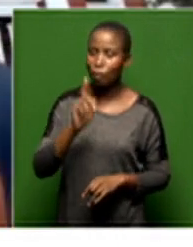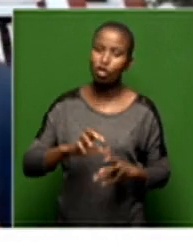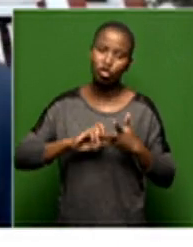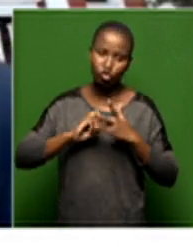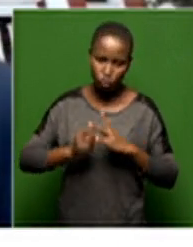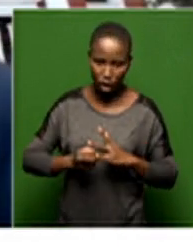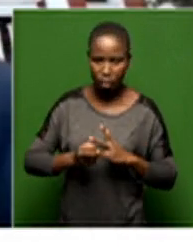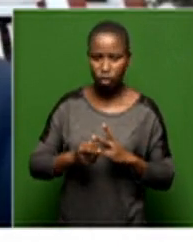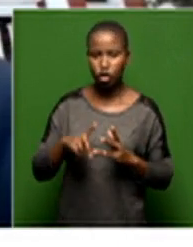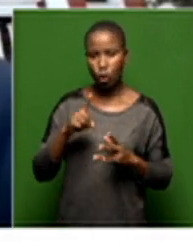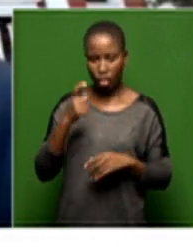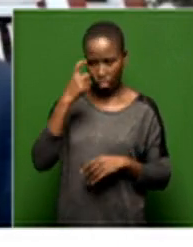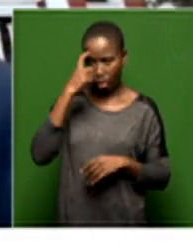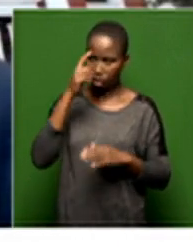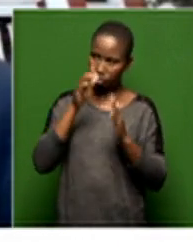whole picture.